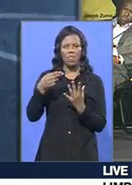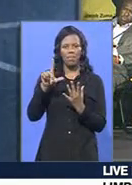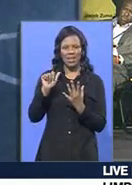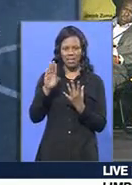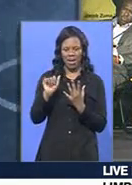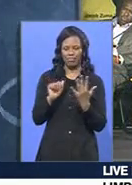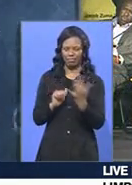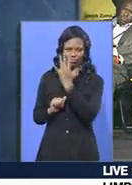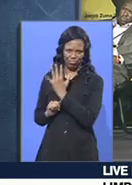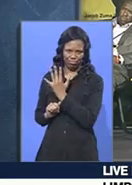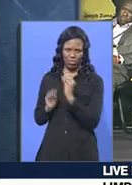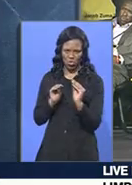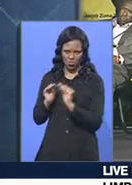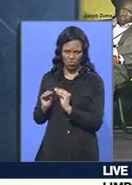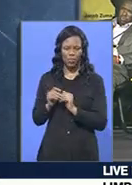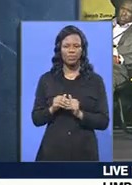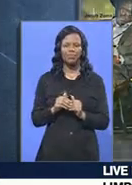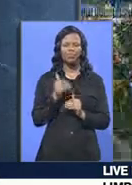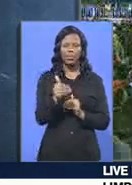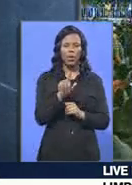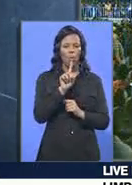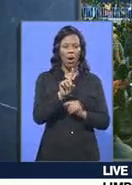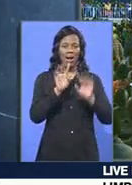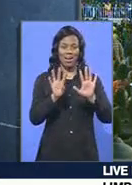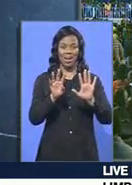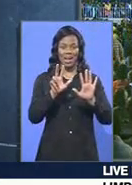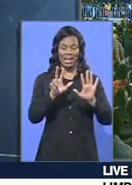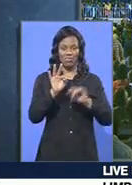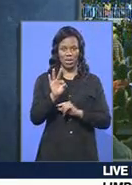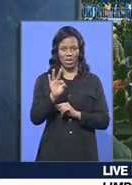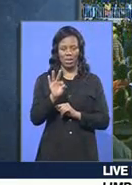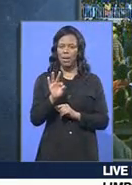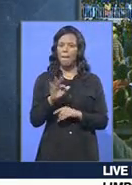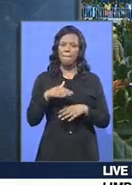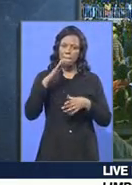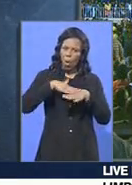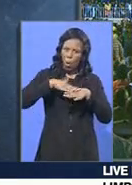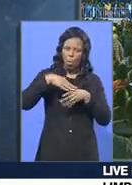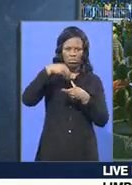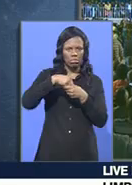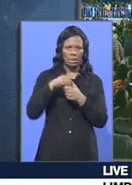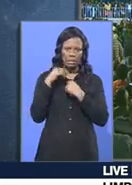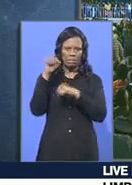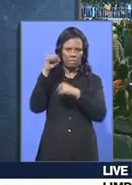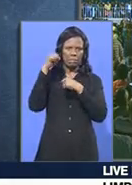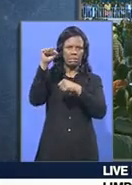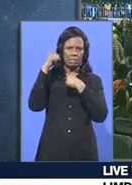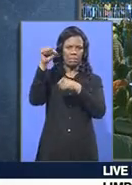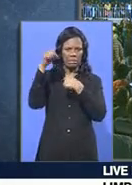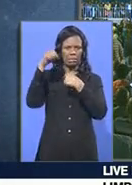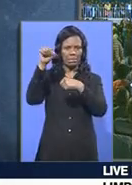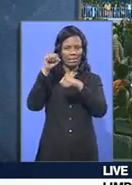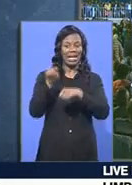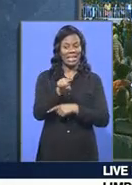In 1983, internal mass resistance received a major boost